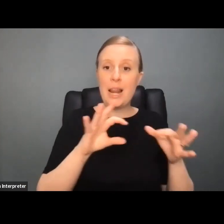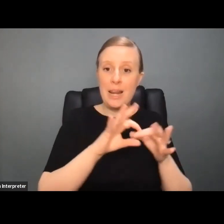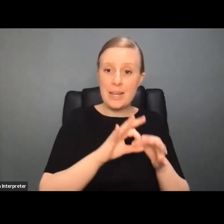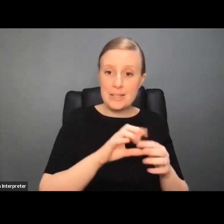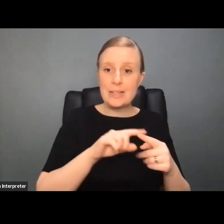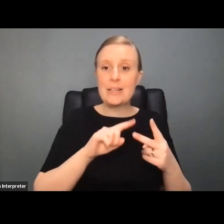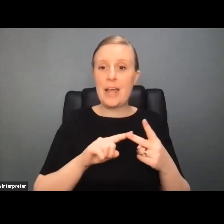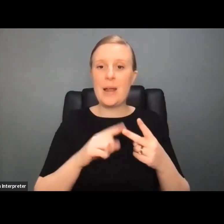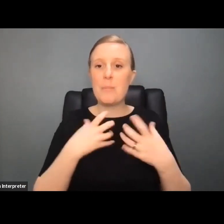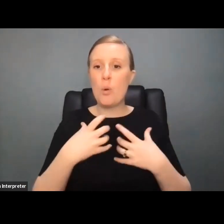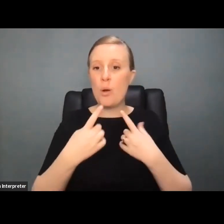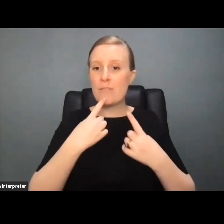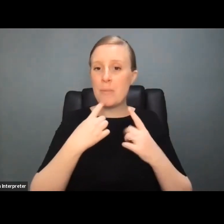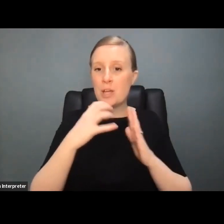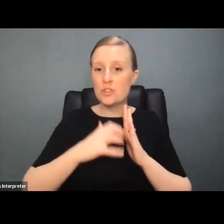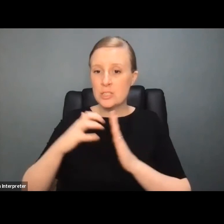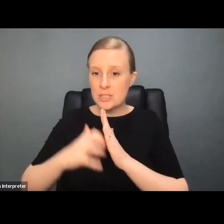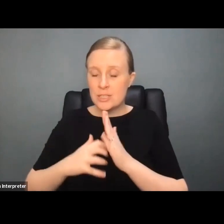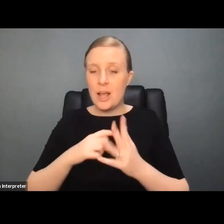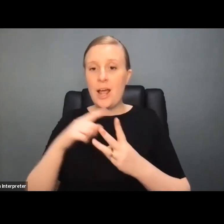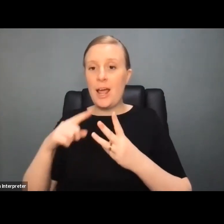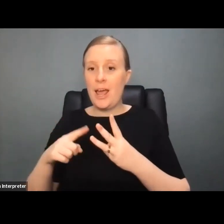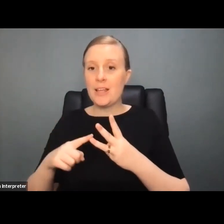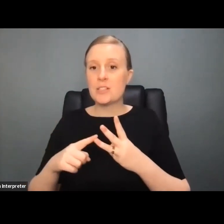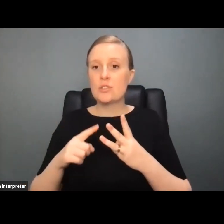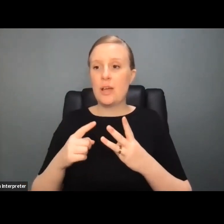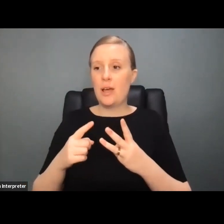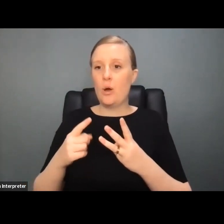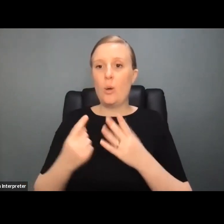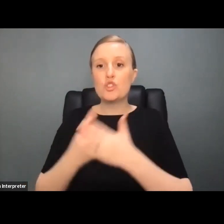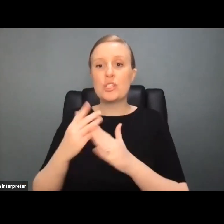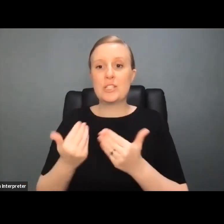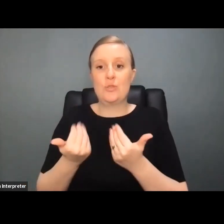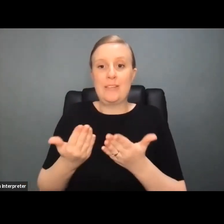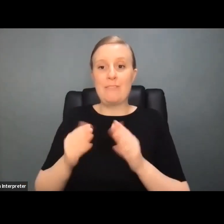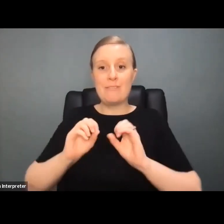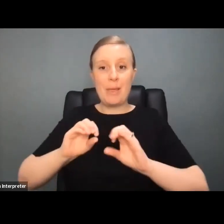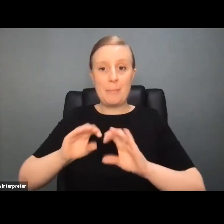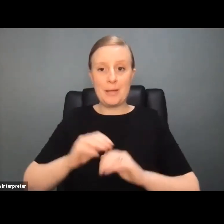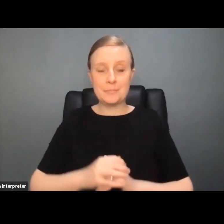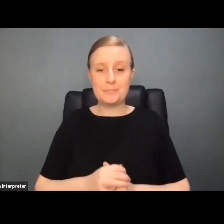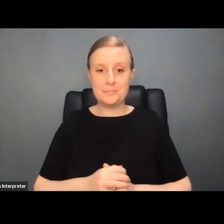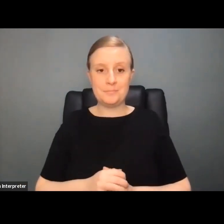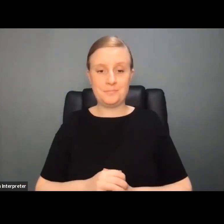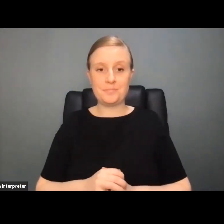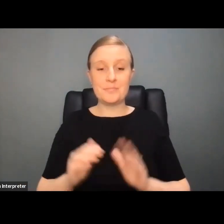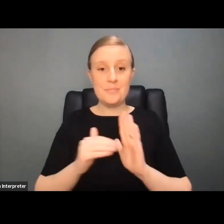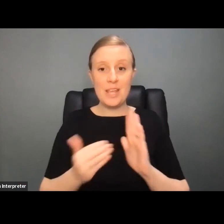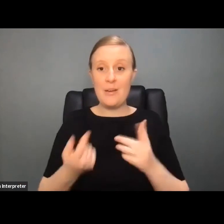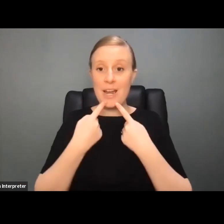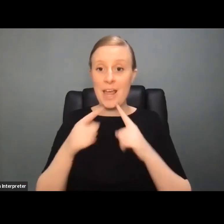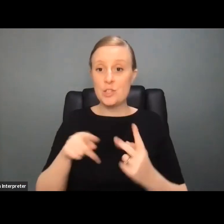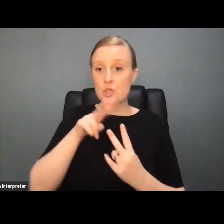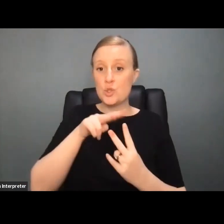sessions. And my final task is to announce the judges and the People's Choice